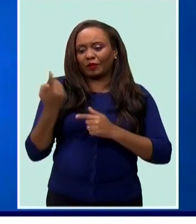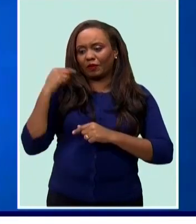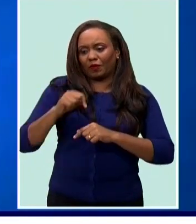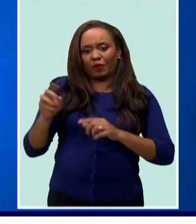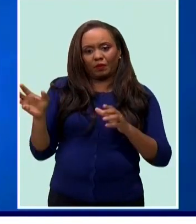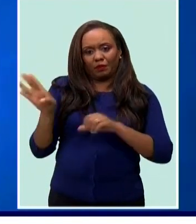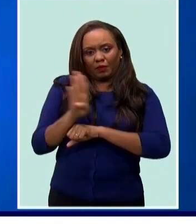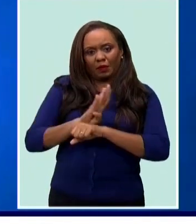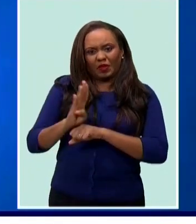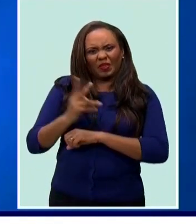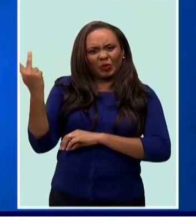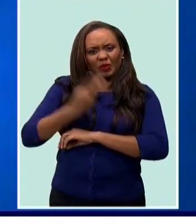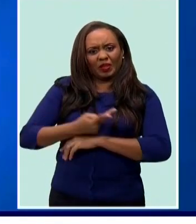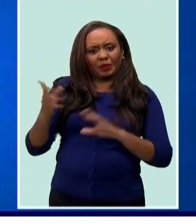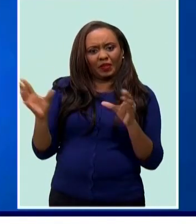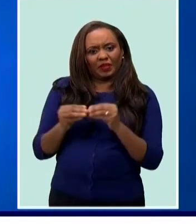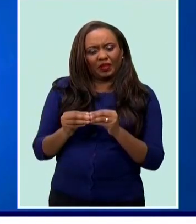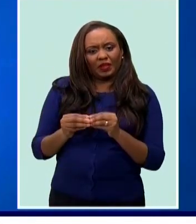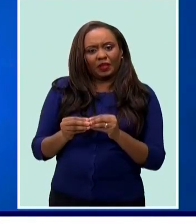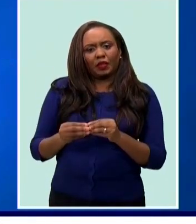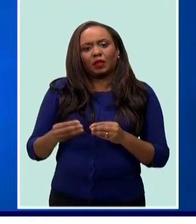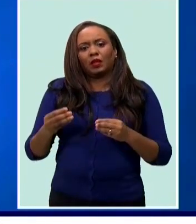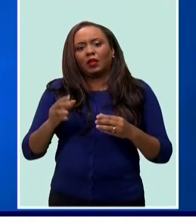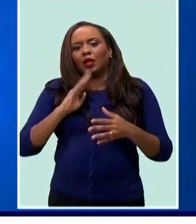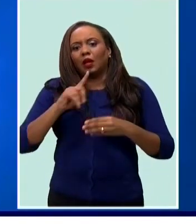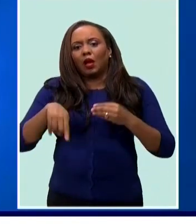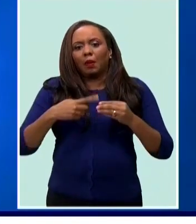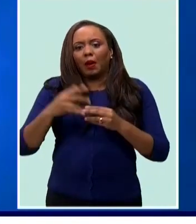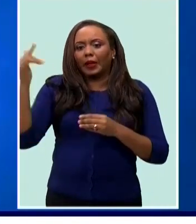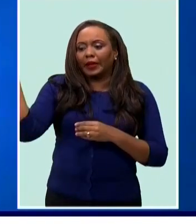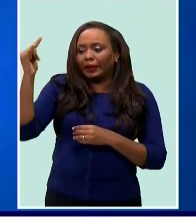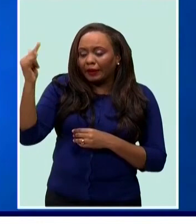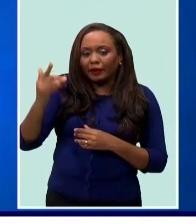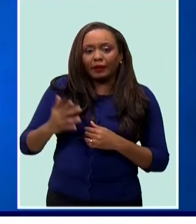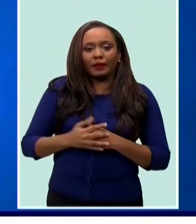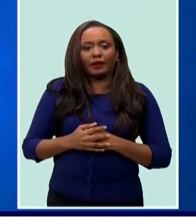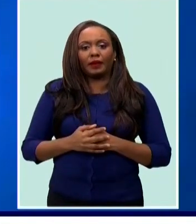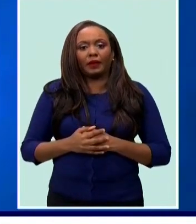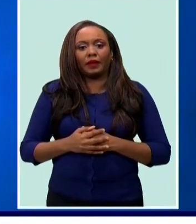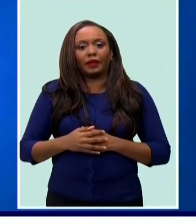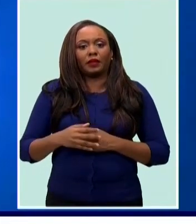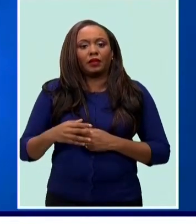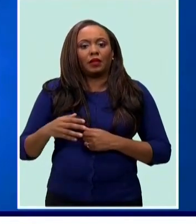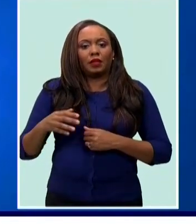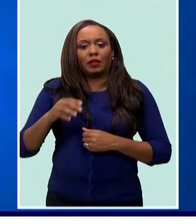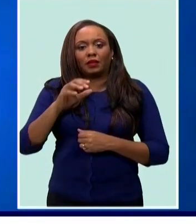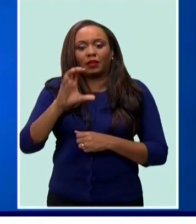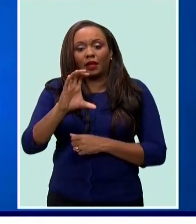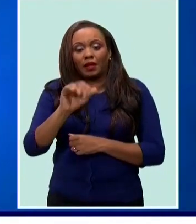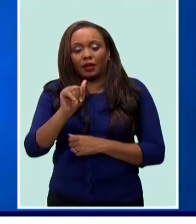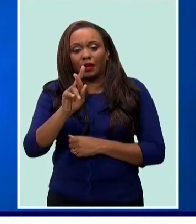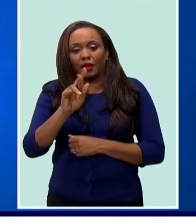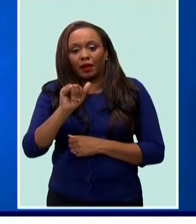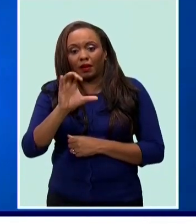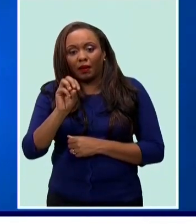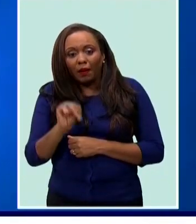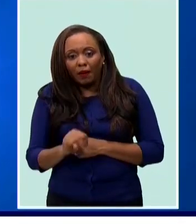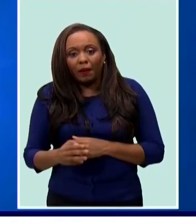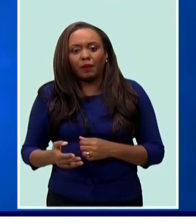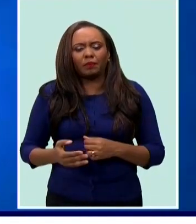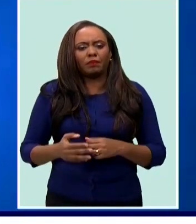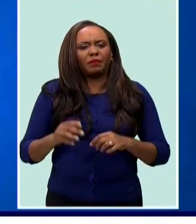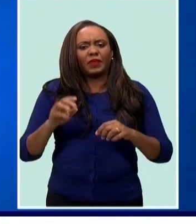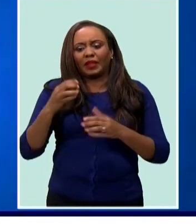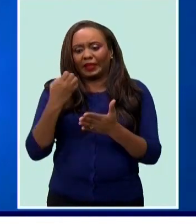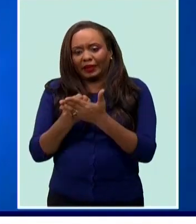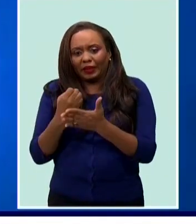that two-day meeting. Enhancing regional air and maritime transportation and further advancing the CARICOM single market and economy are among the